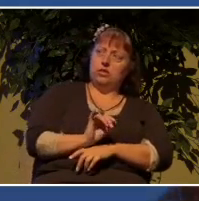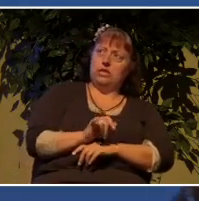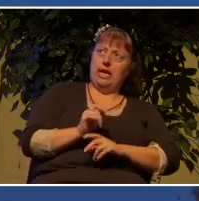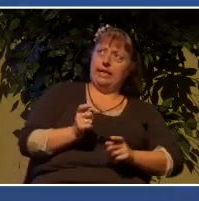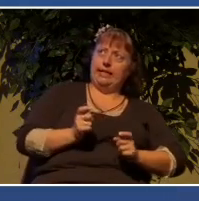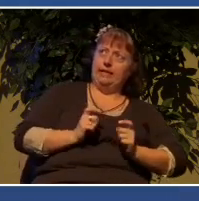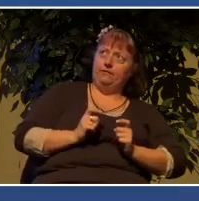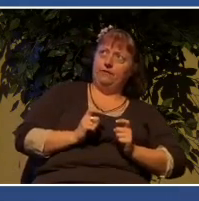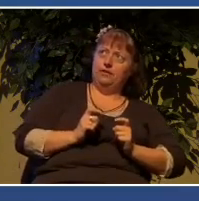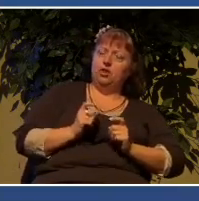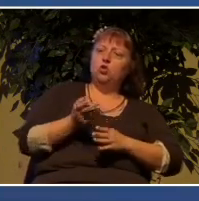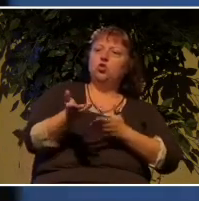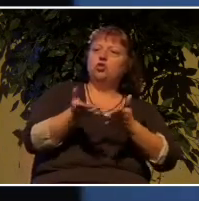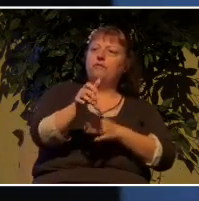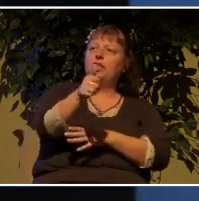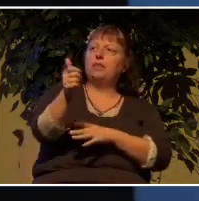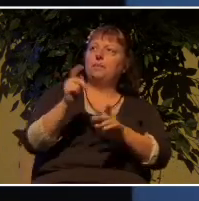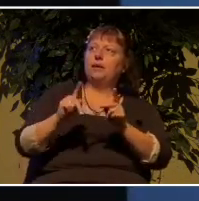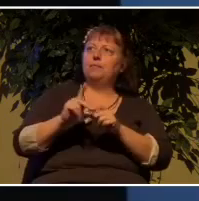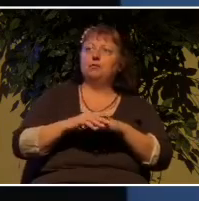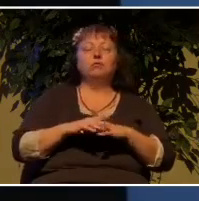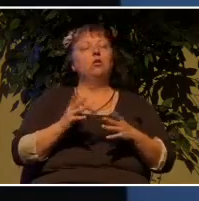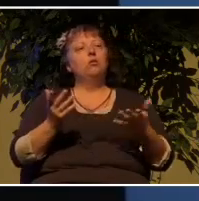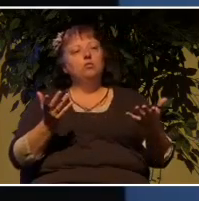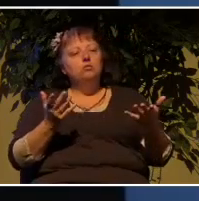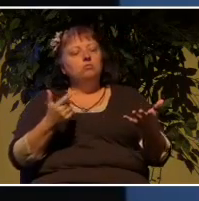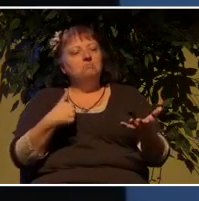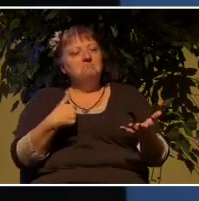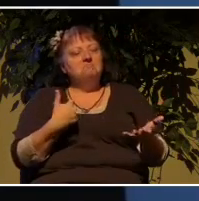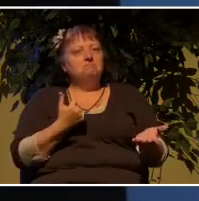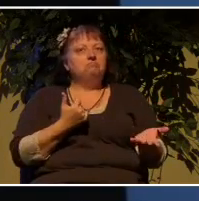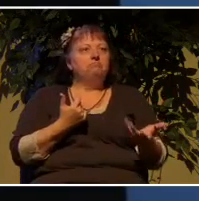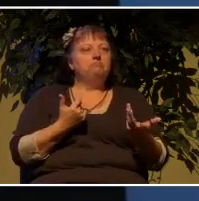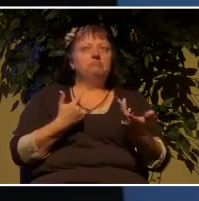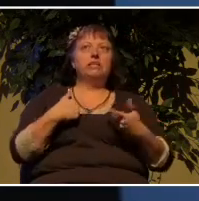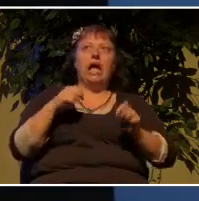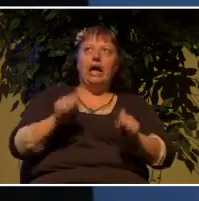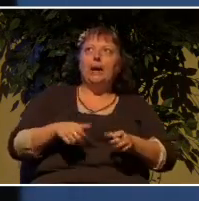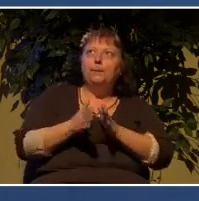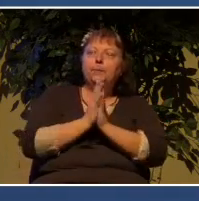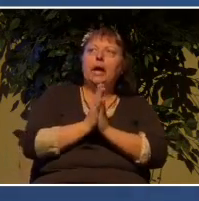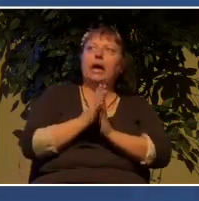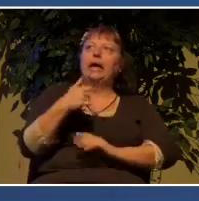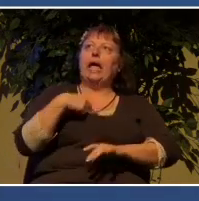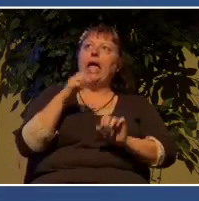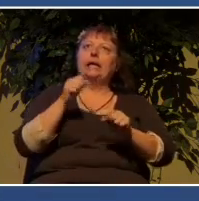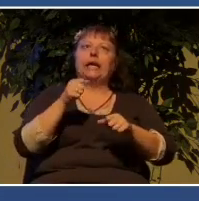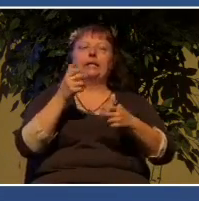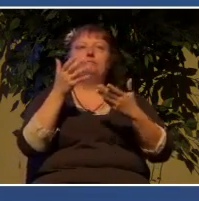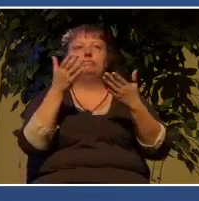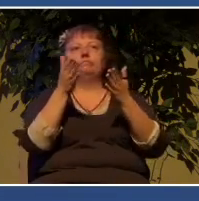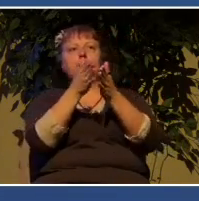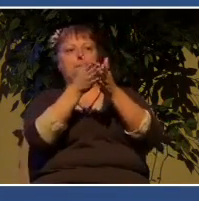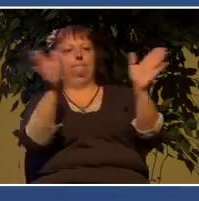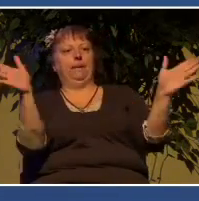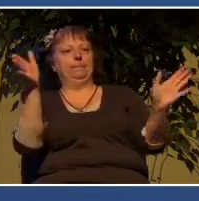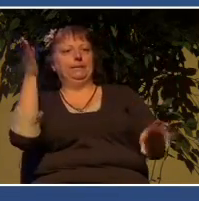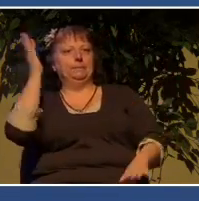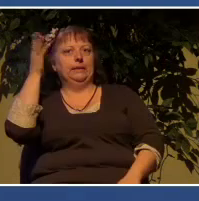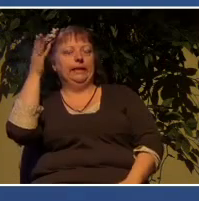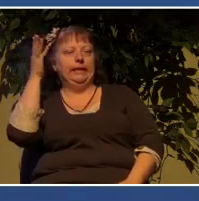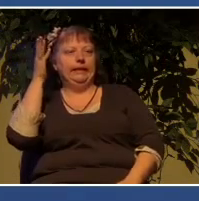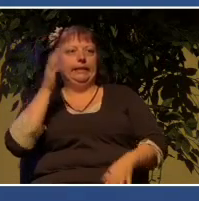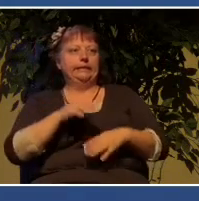gift of prayer, if I have the gift of speaking, if I have the gift of prayer, or whatever it is that I have the gift of, the purpose